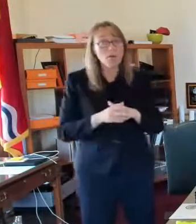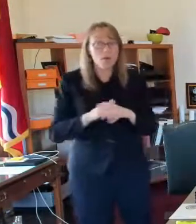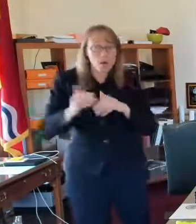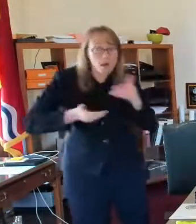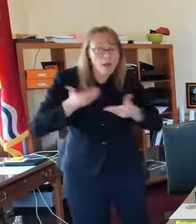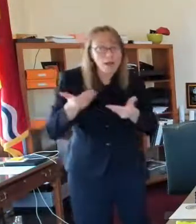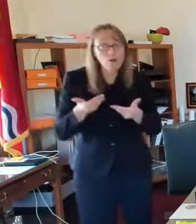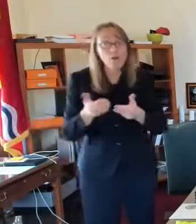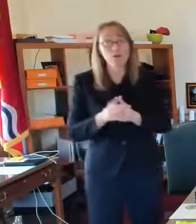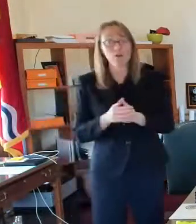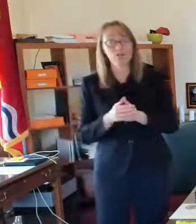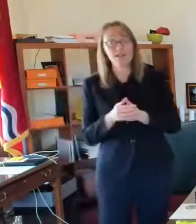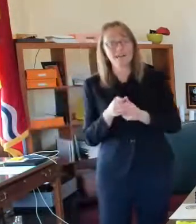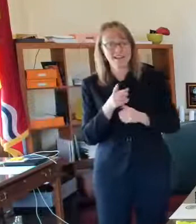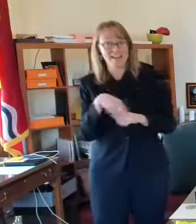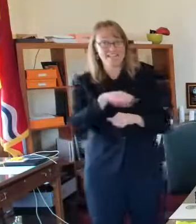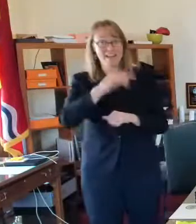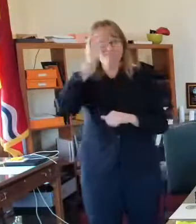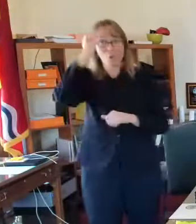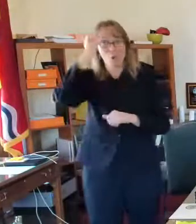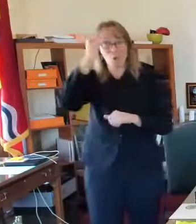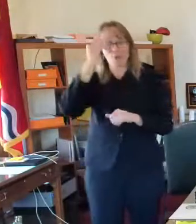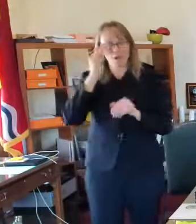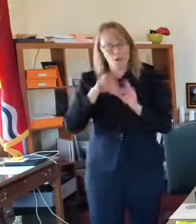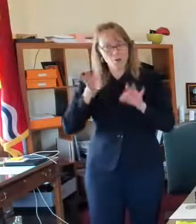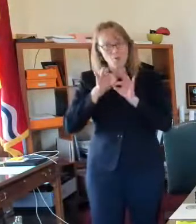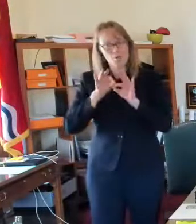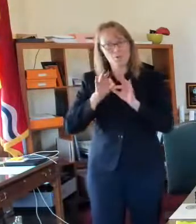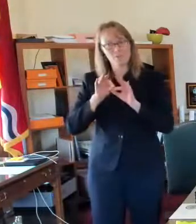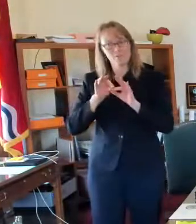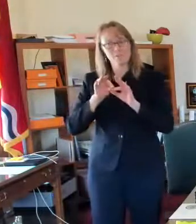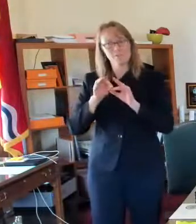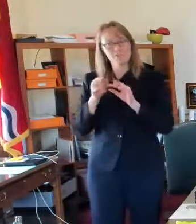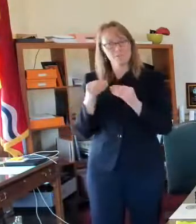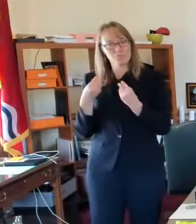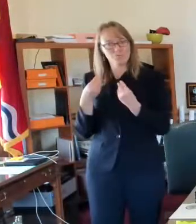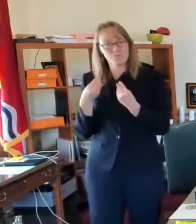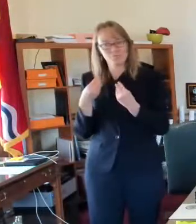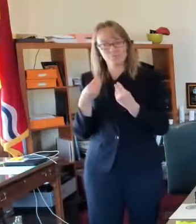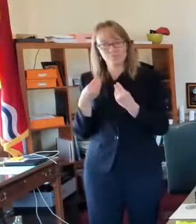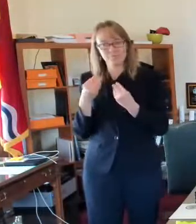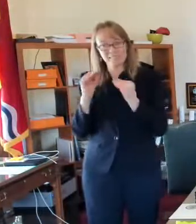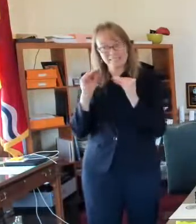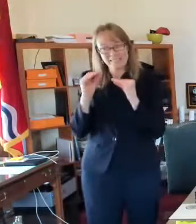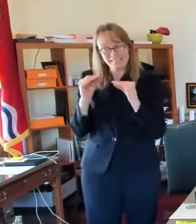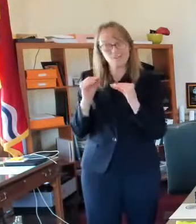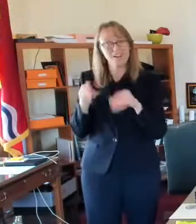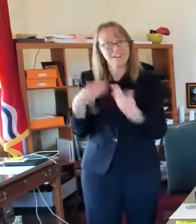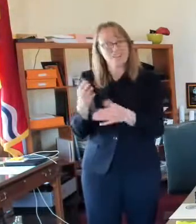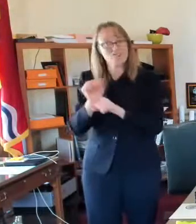you have to have that pipeline. So there's a lot of investment in downtown,